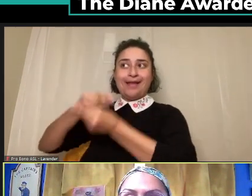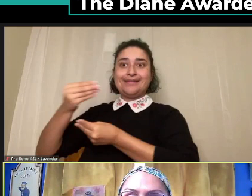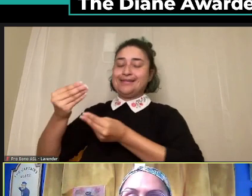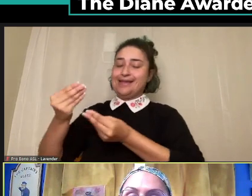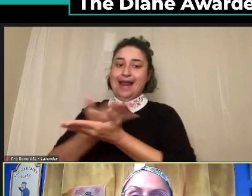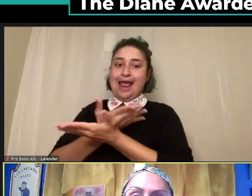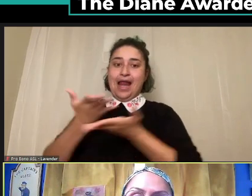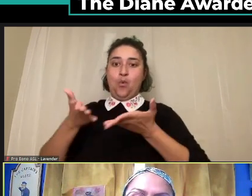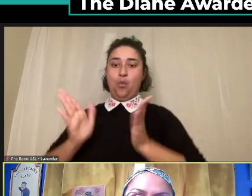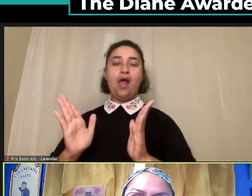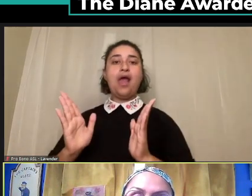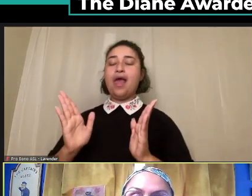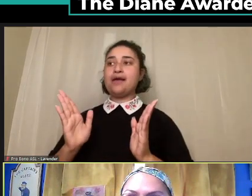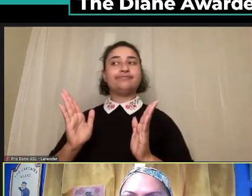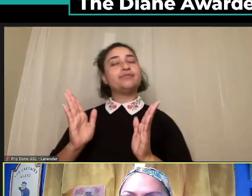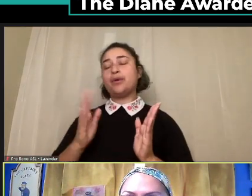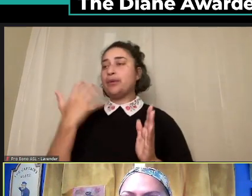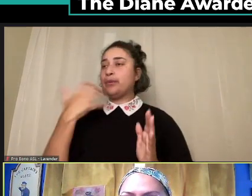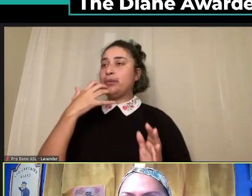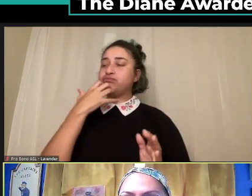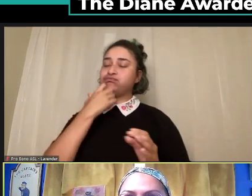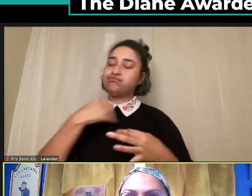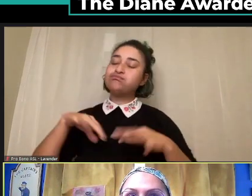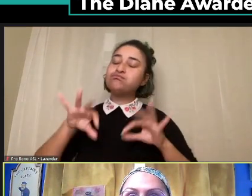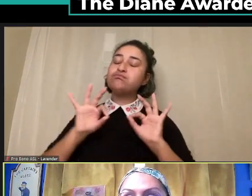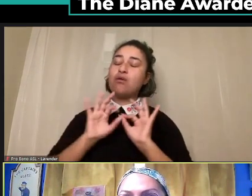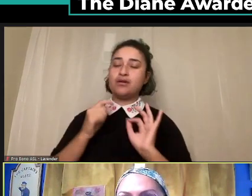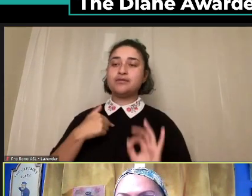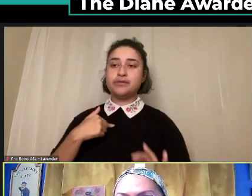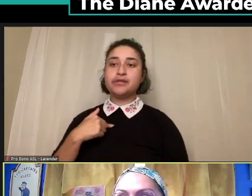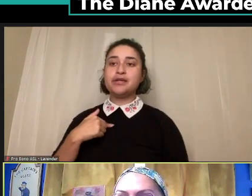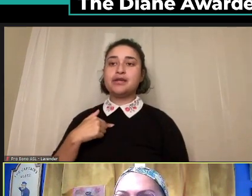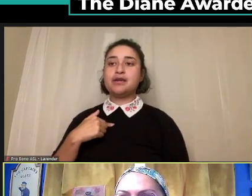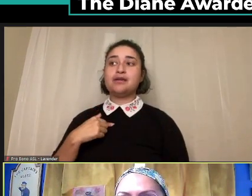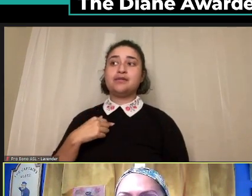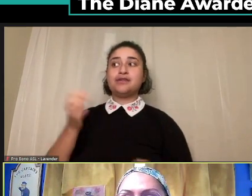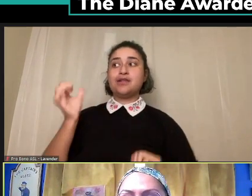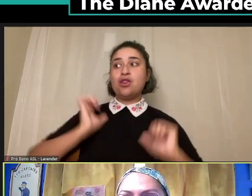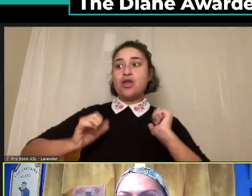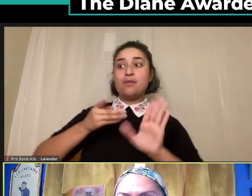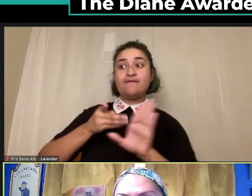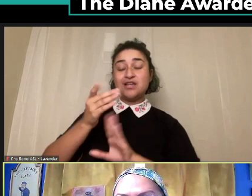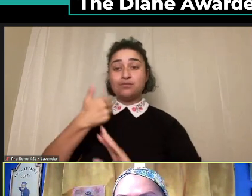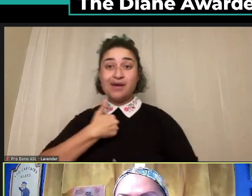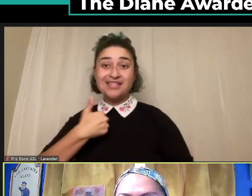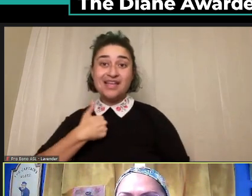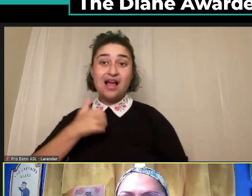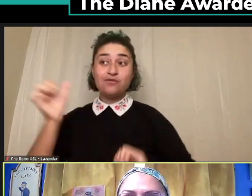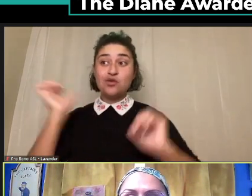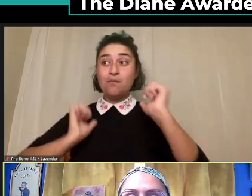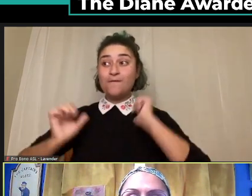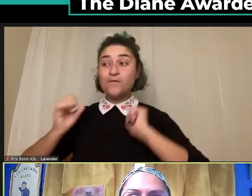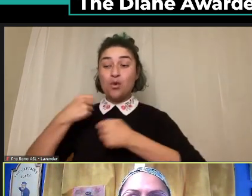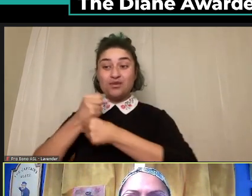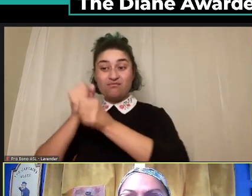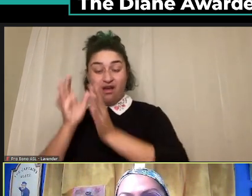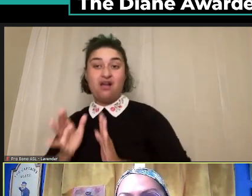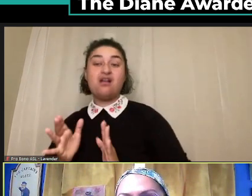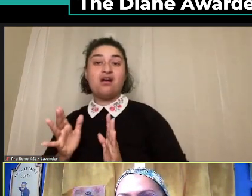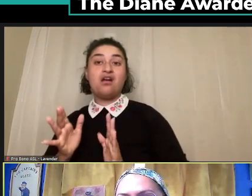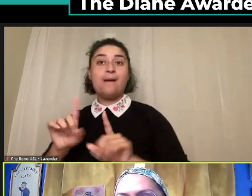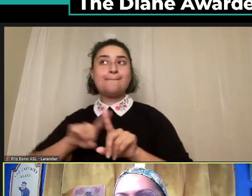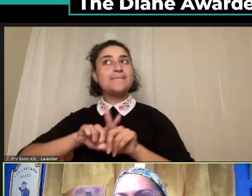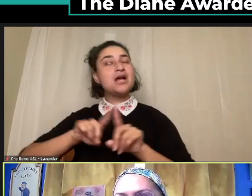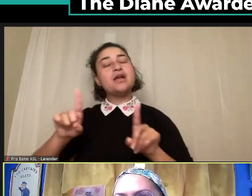so much to me personally as a theater professional, as a performance maker, but also as a